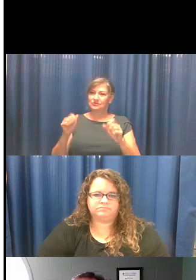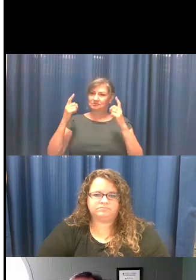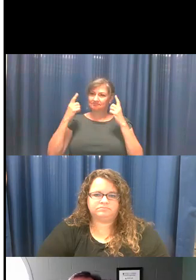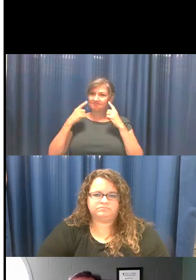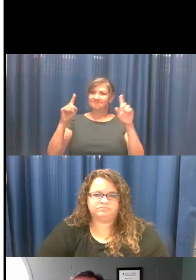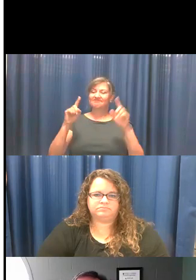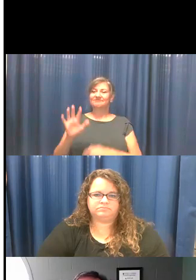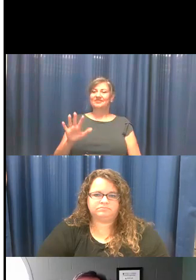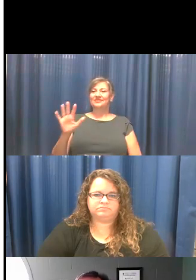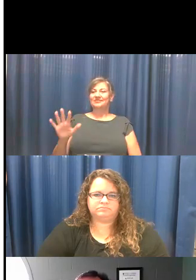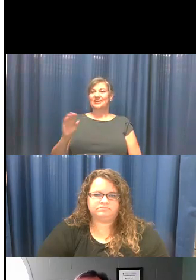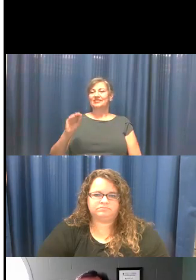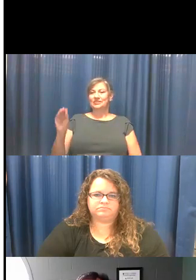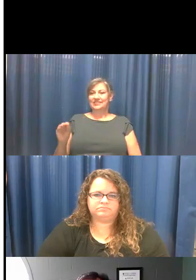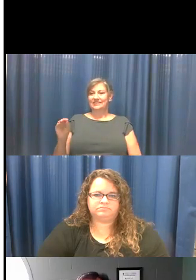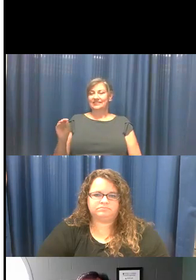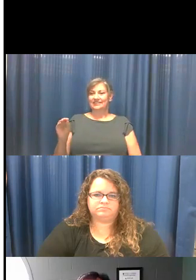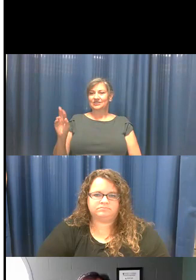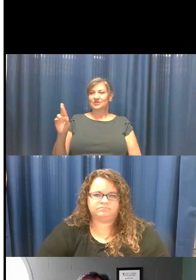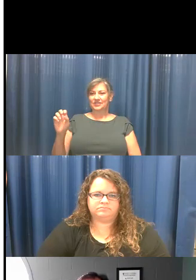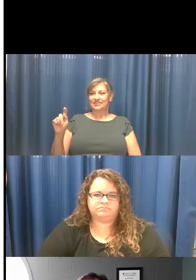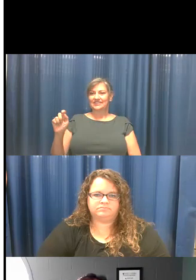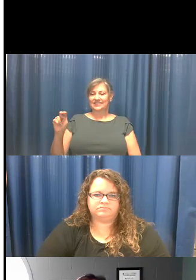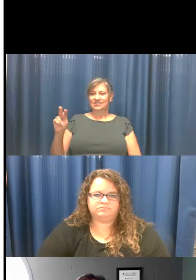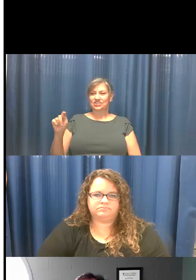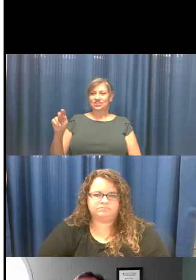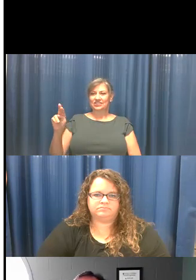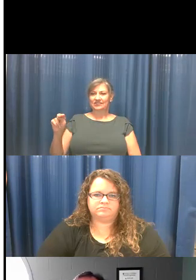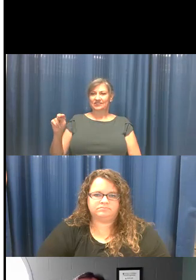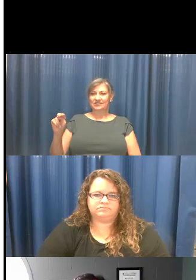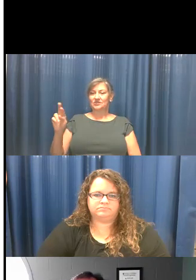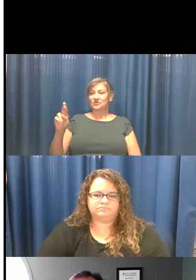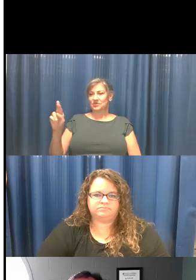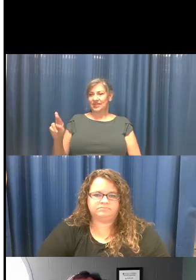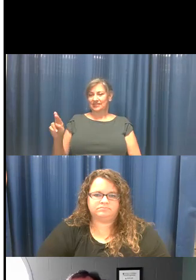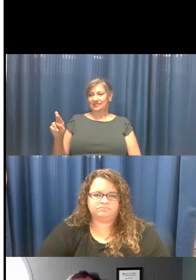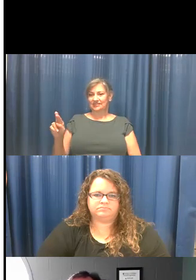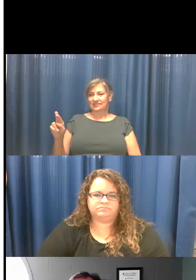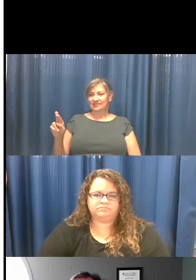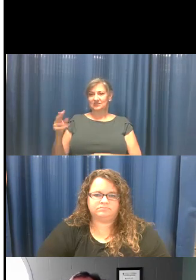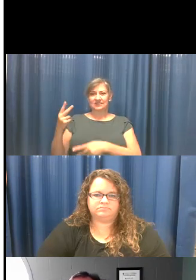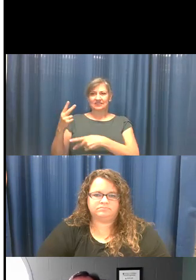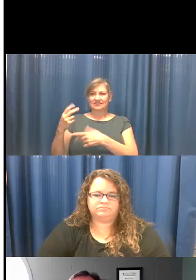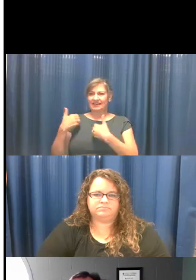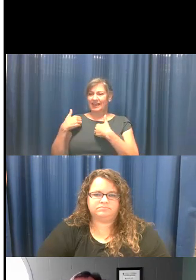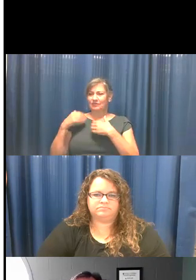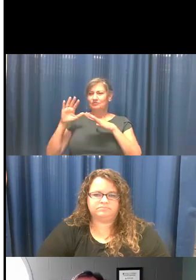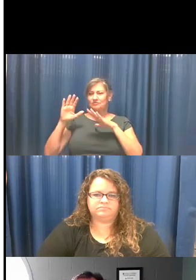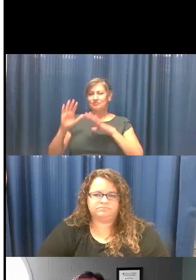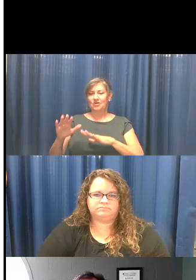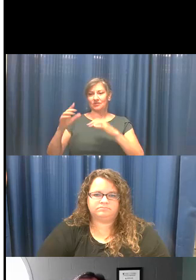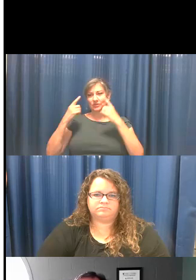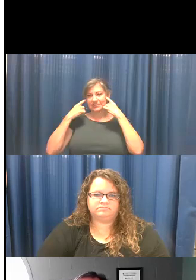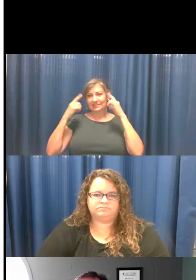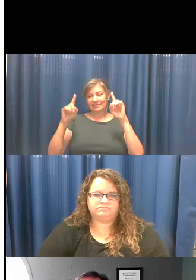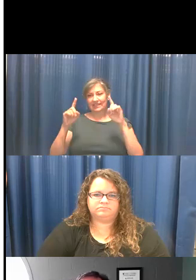enrollment. 55% retention rate fall to fall. It's just a remarkable success and really a